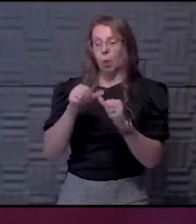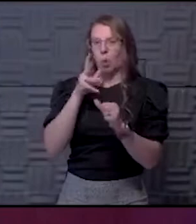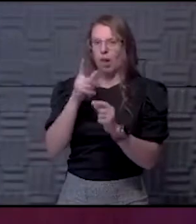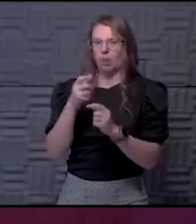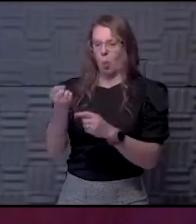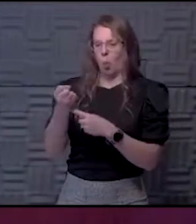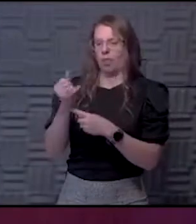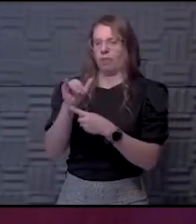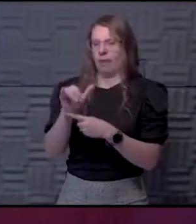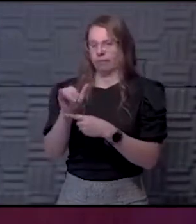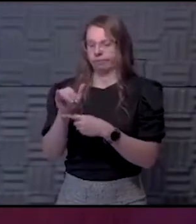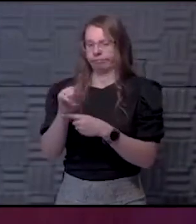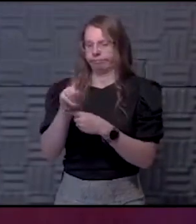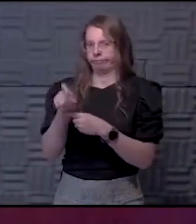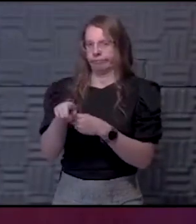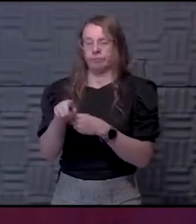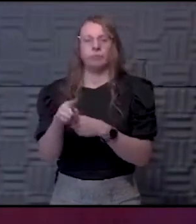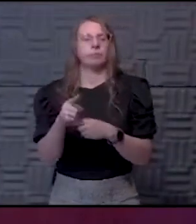But